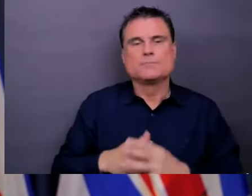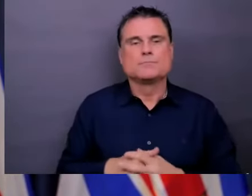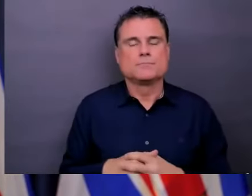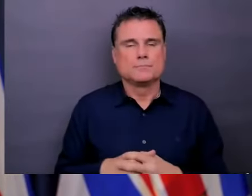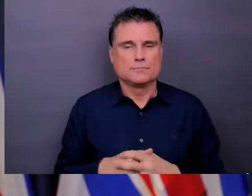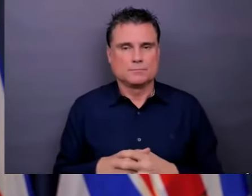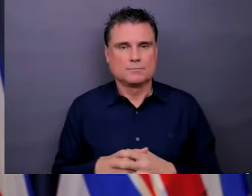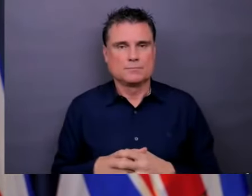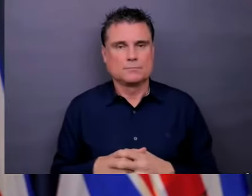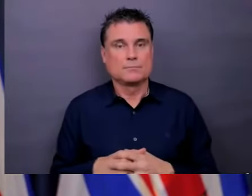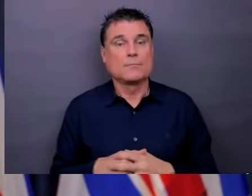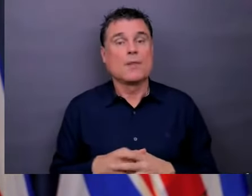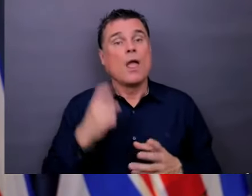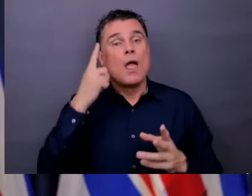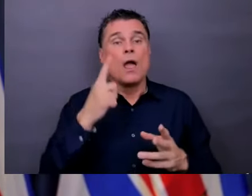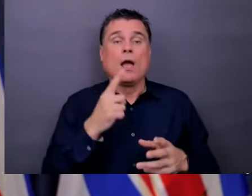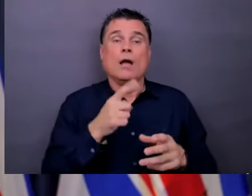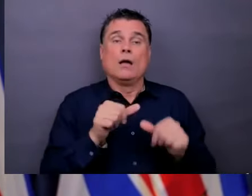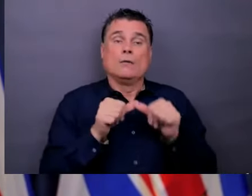9,634 residents, I should say,